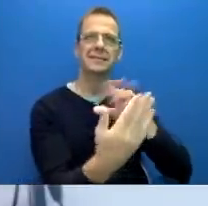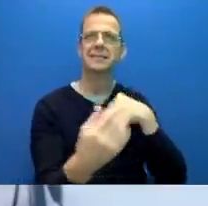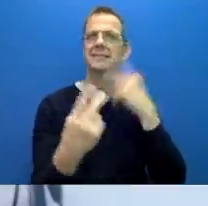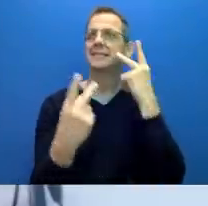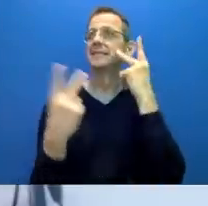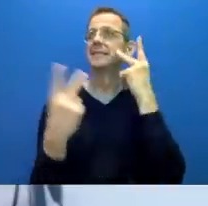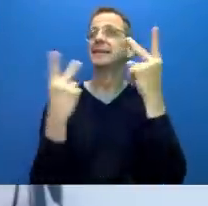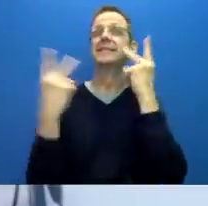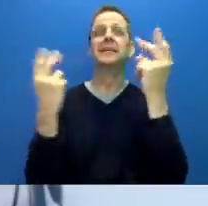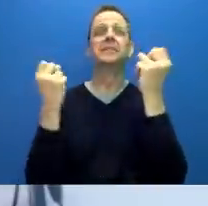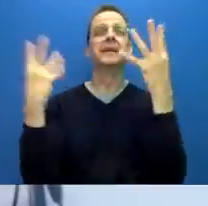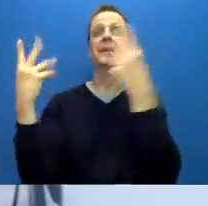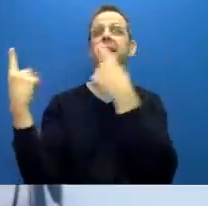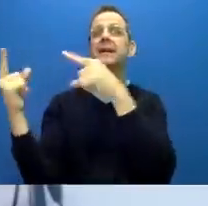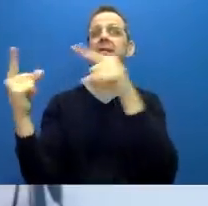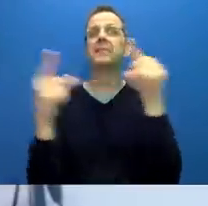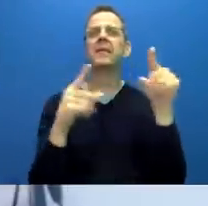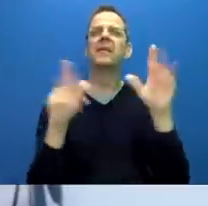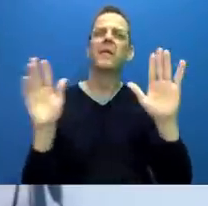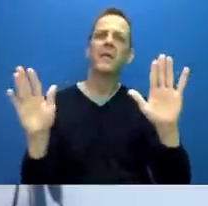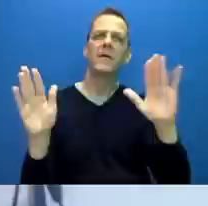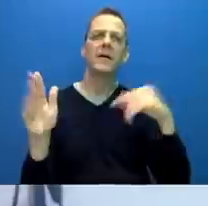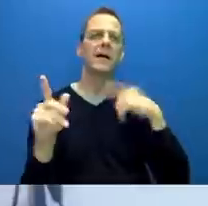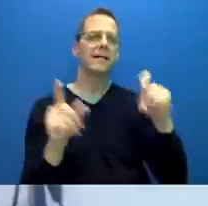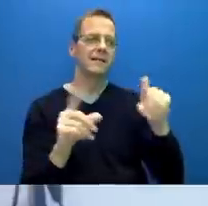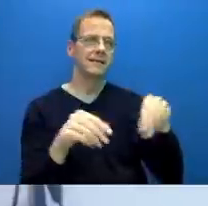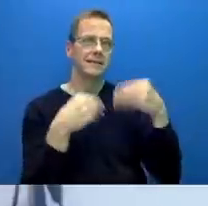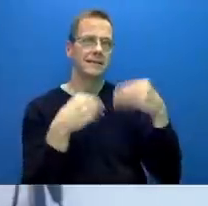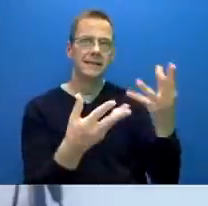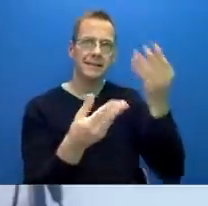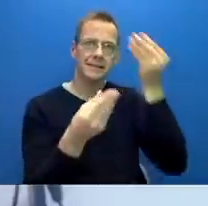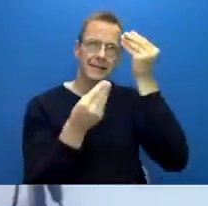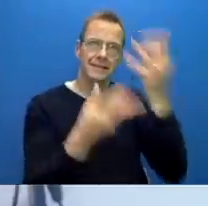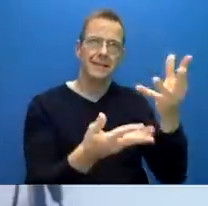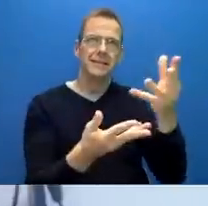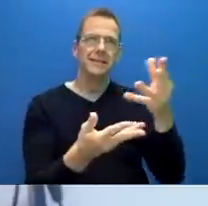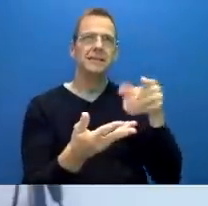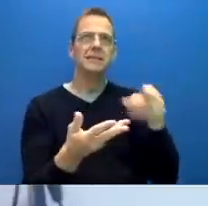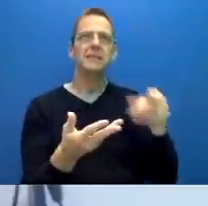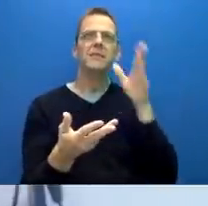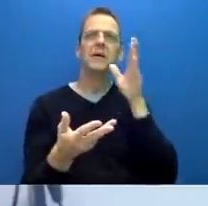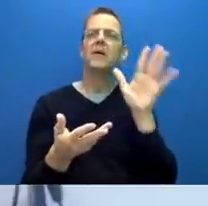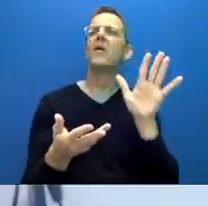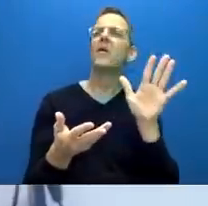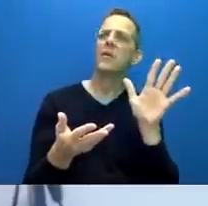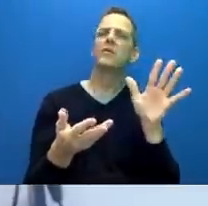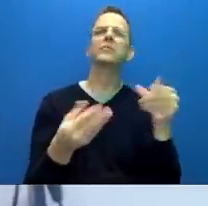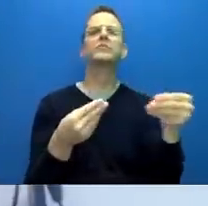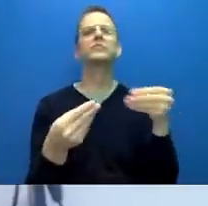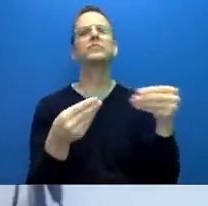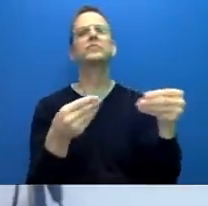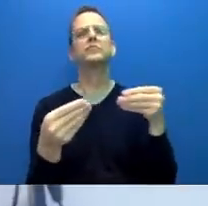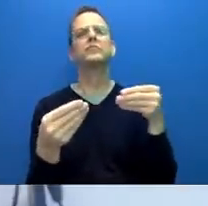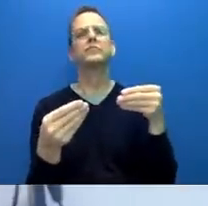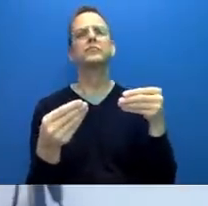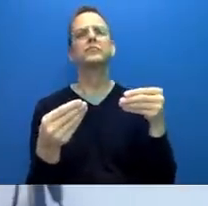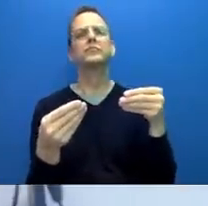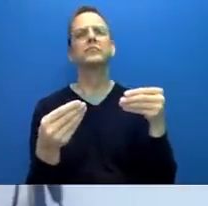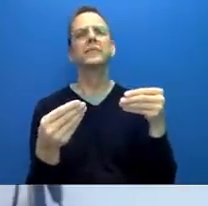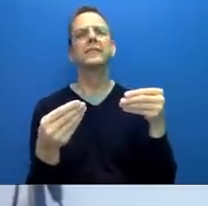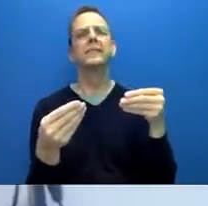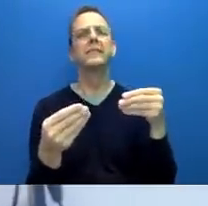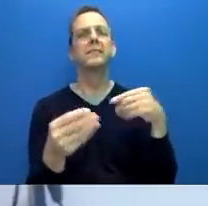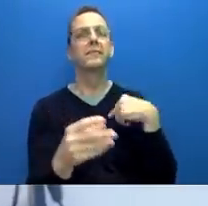very adaptable. What's helpful is providing our kiddos accurate information, age-appropriate information about COVID,